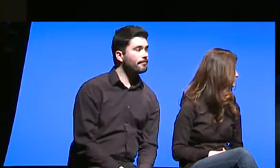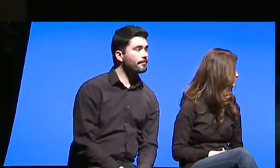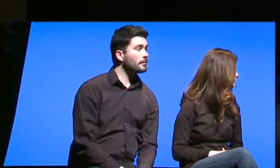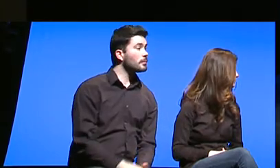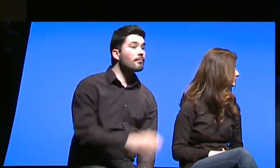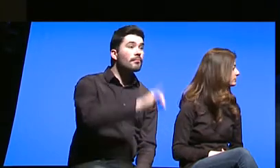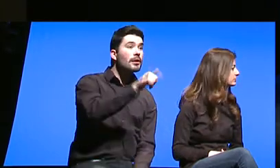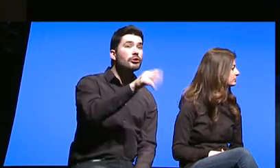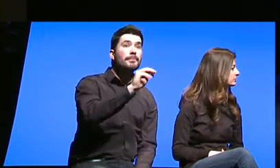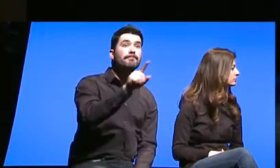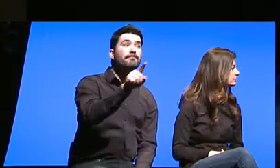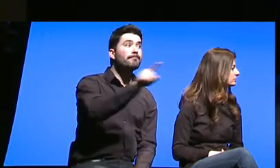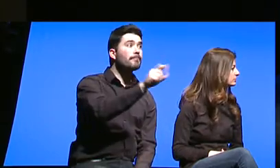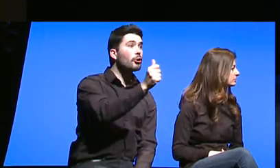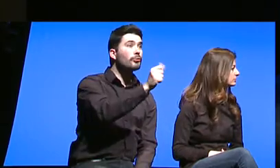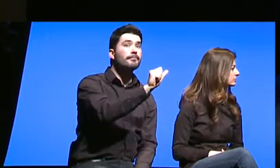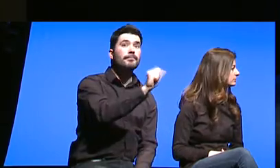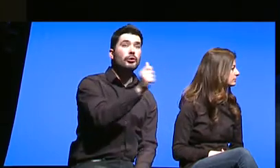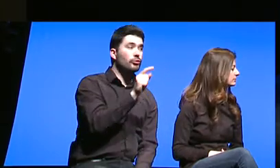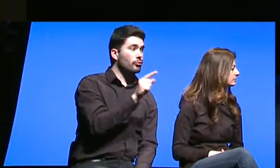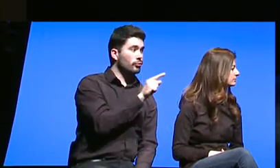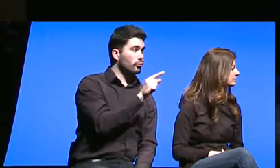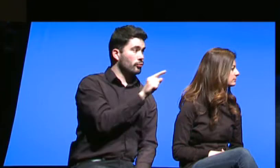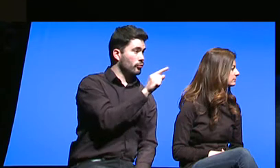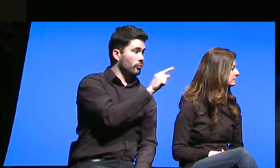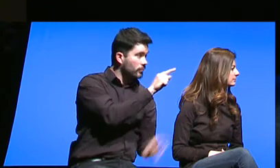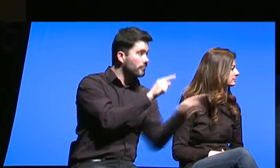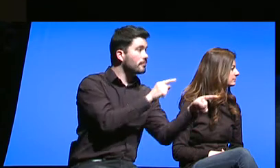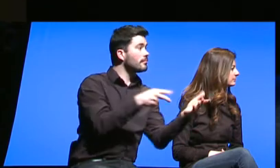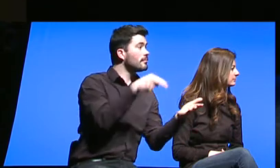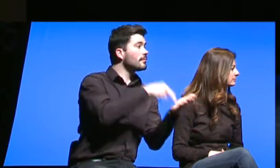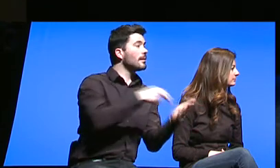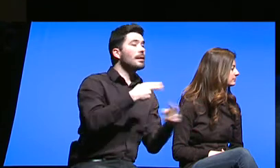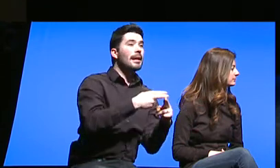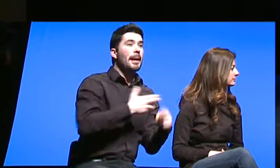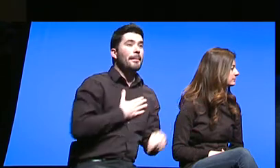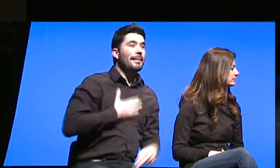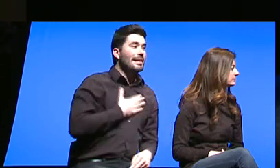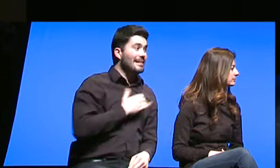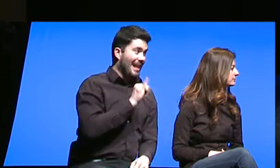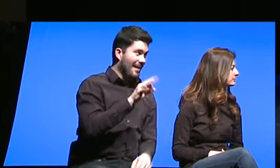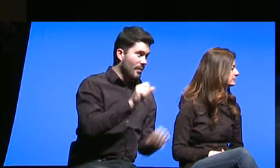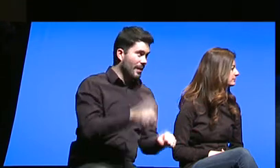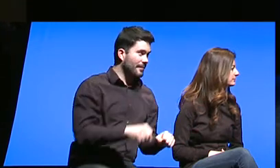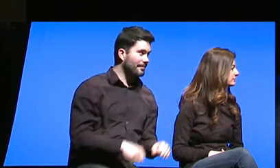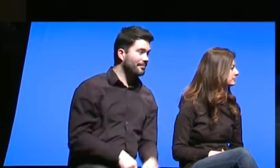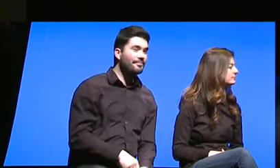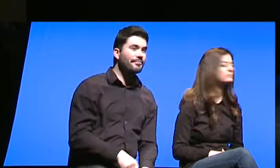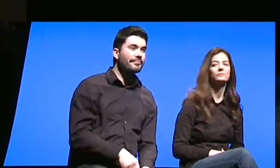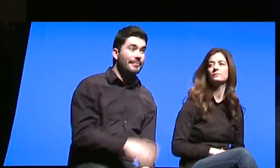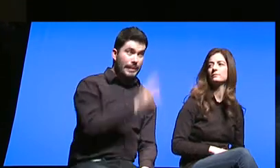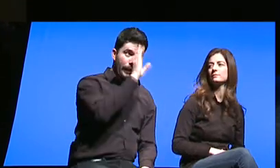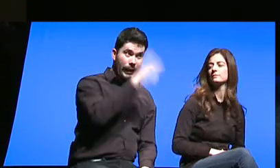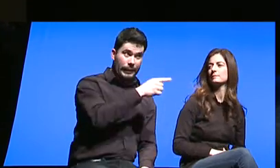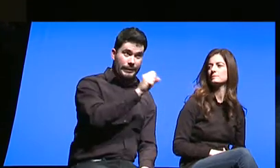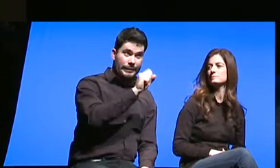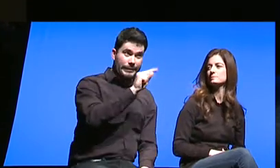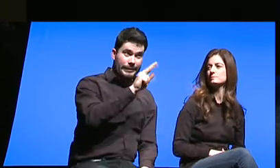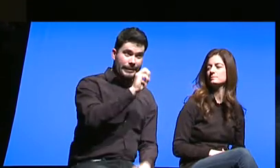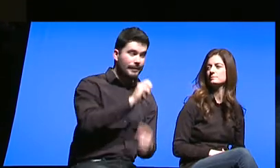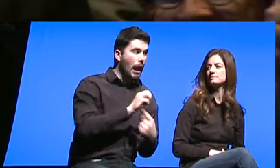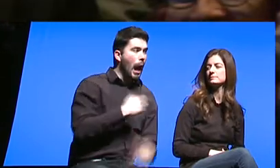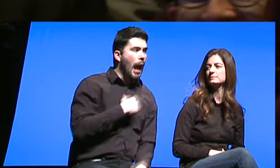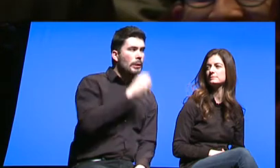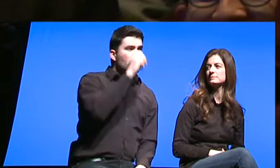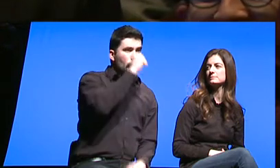Another question? Got down here. Would you stand up and tell us your name, please, if you're able? Hi, I'm Steve. I assume most of the people